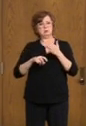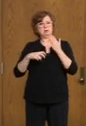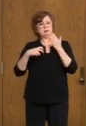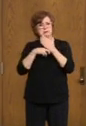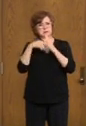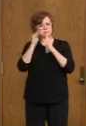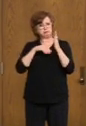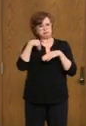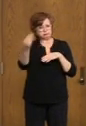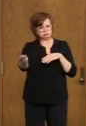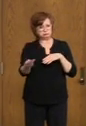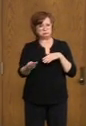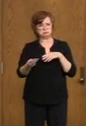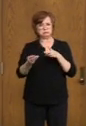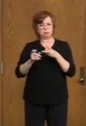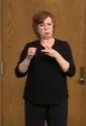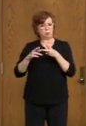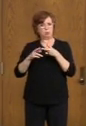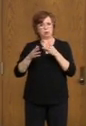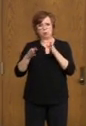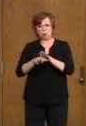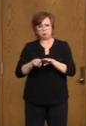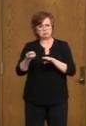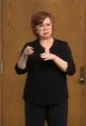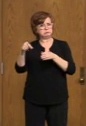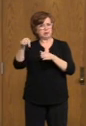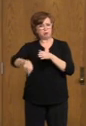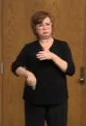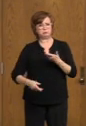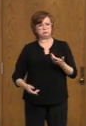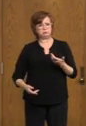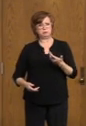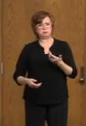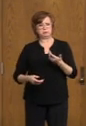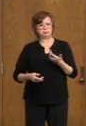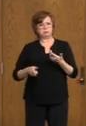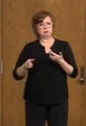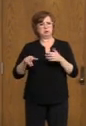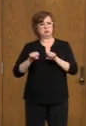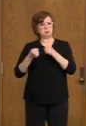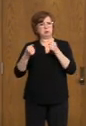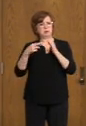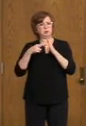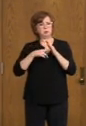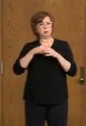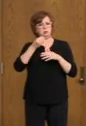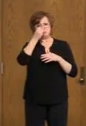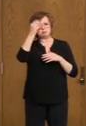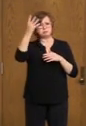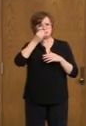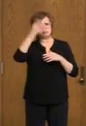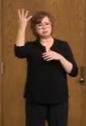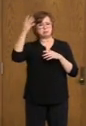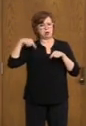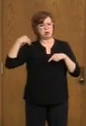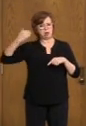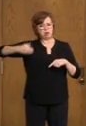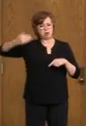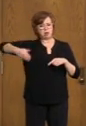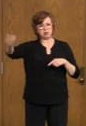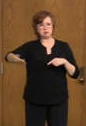these bad actors indefinitely, to ensure that we are having compliance in our communities, are having the compliance